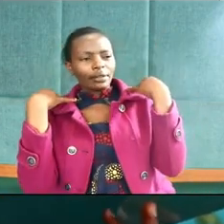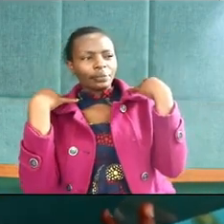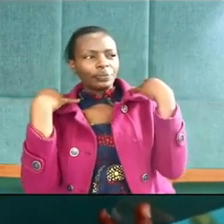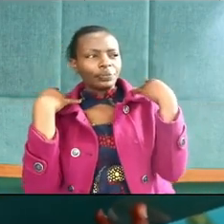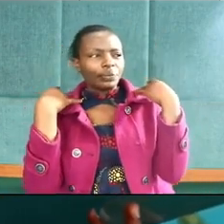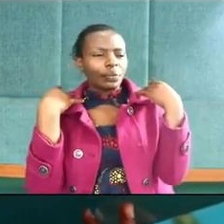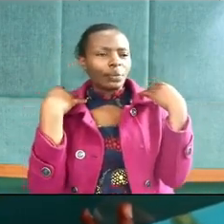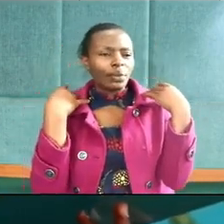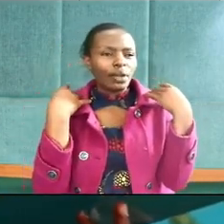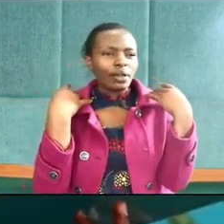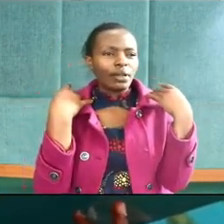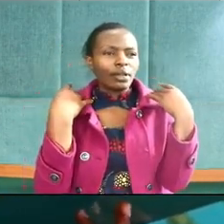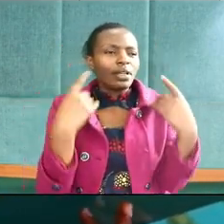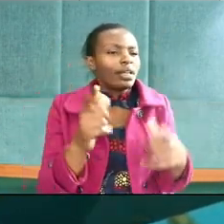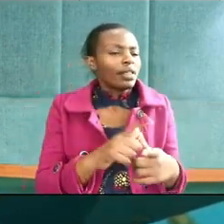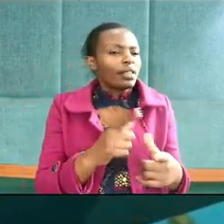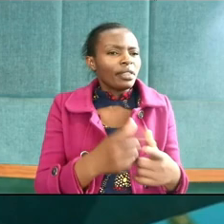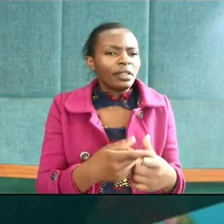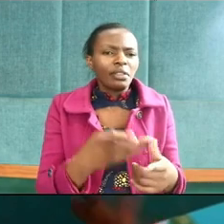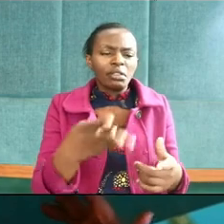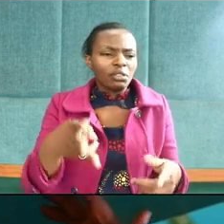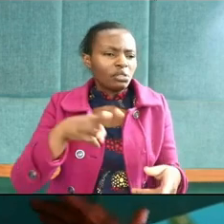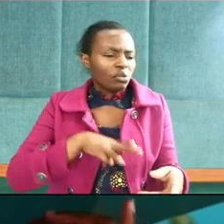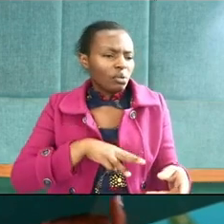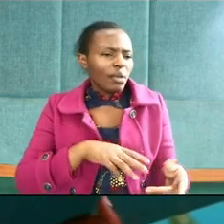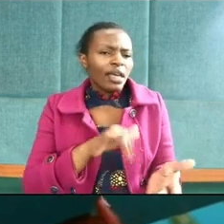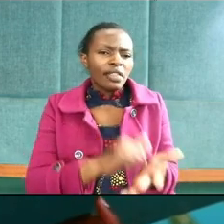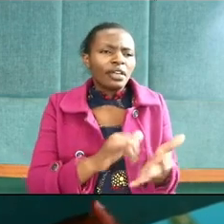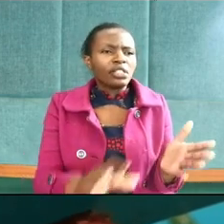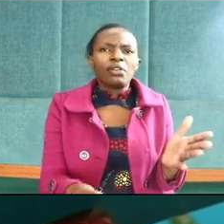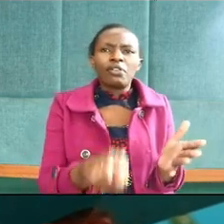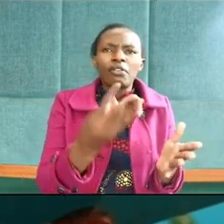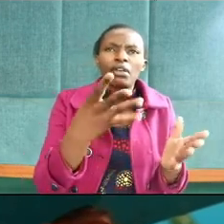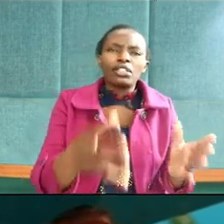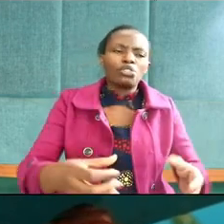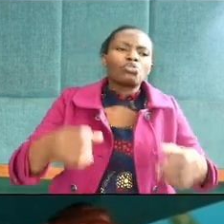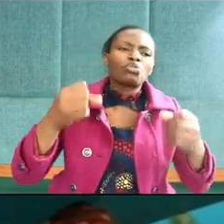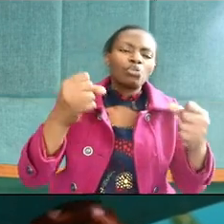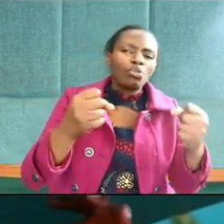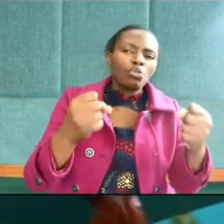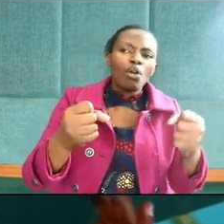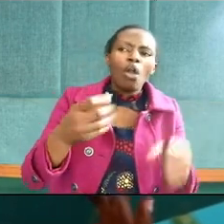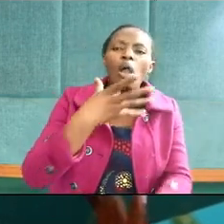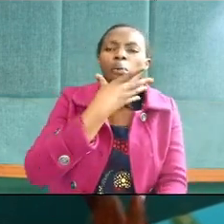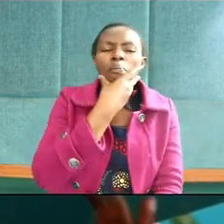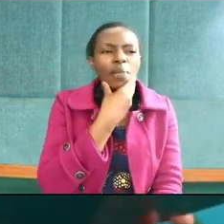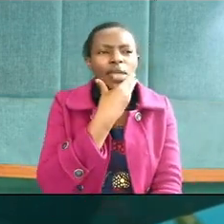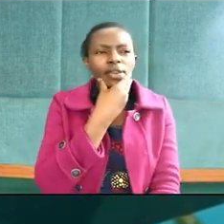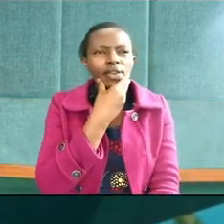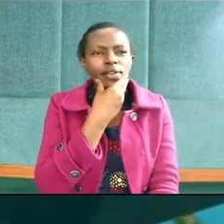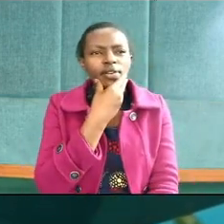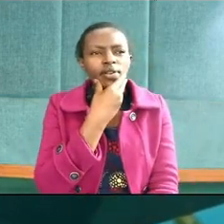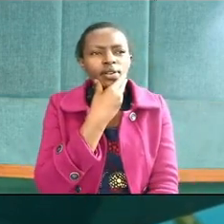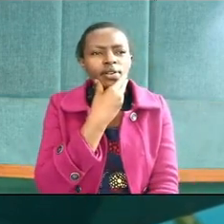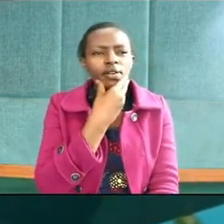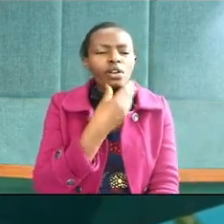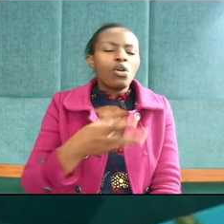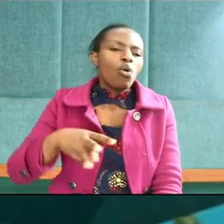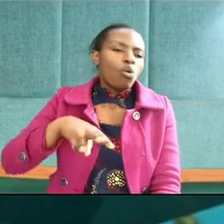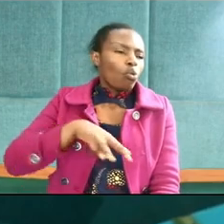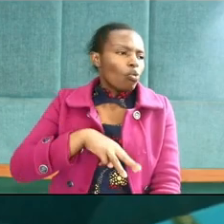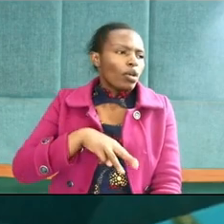unflinching men. Men who will stand for the right though the heavens may fall. Women who would